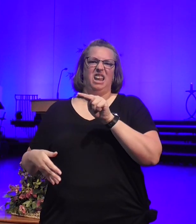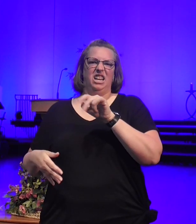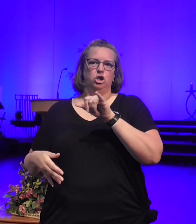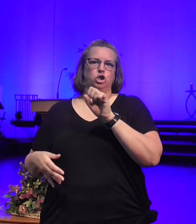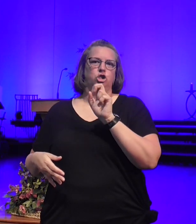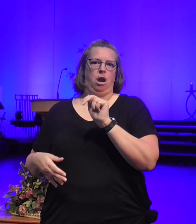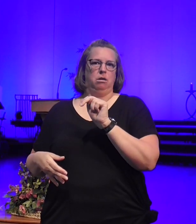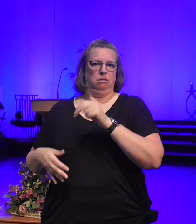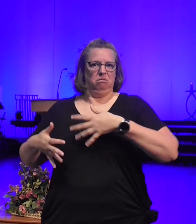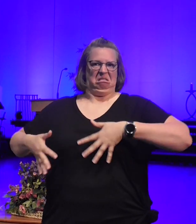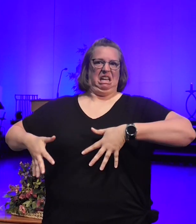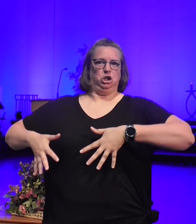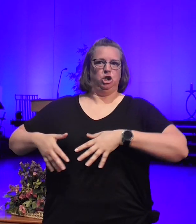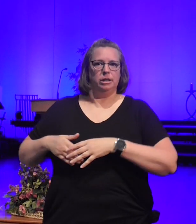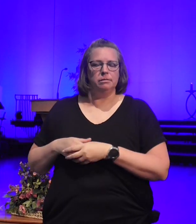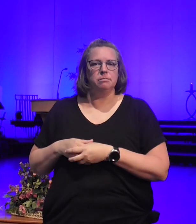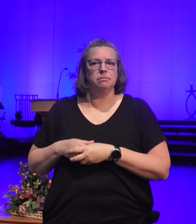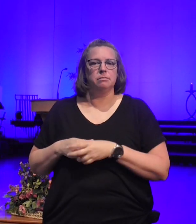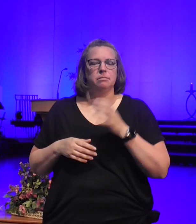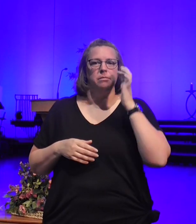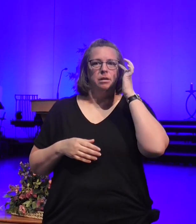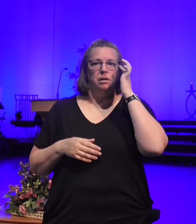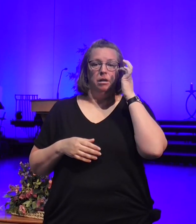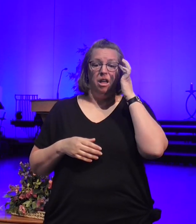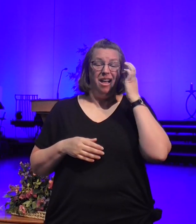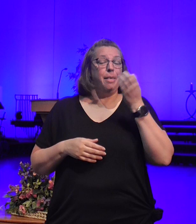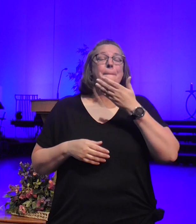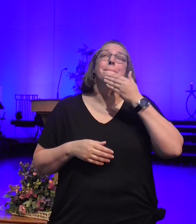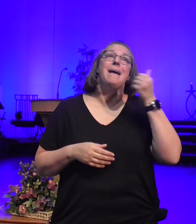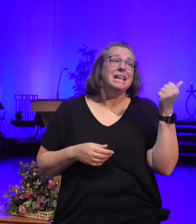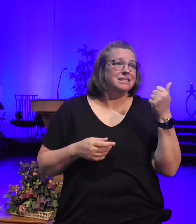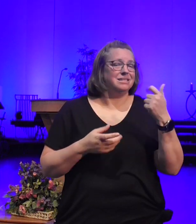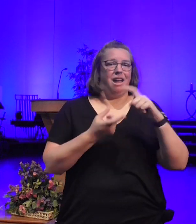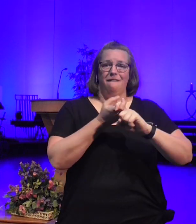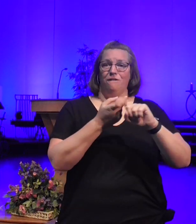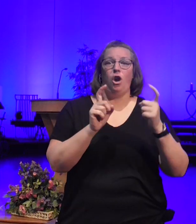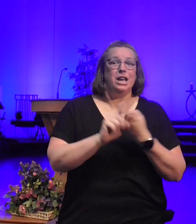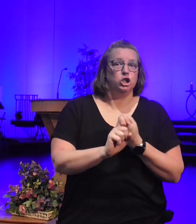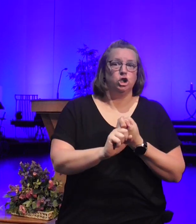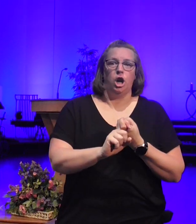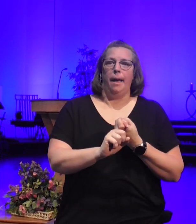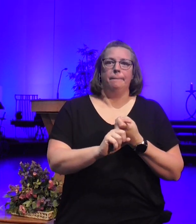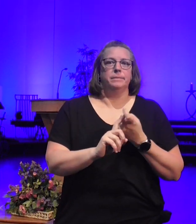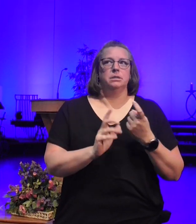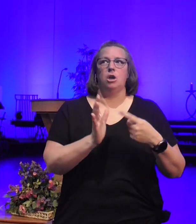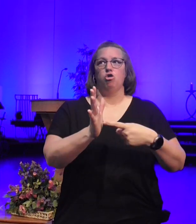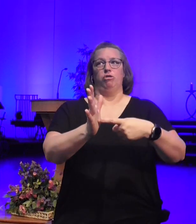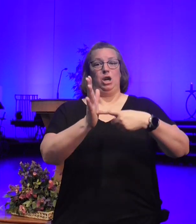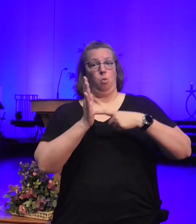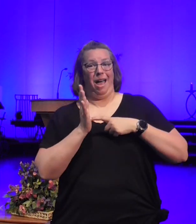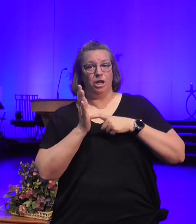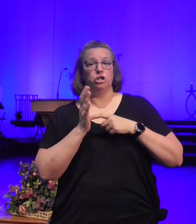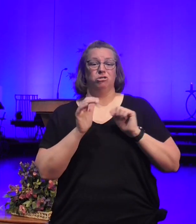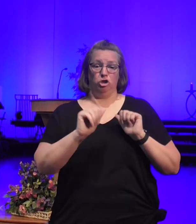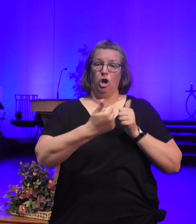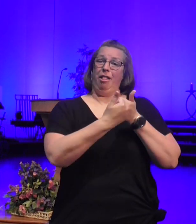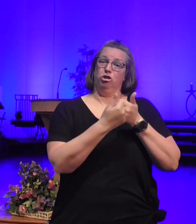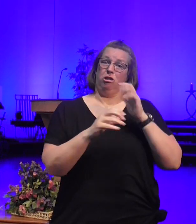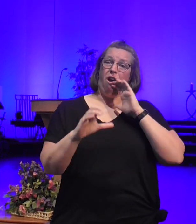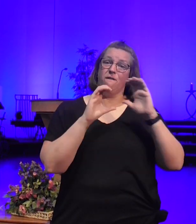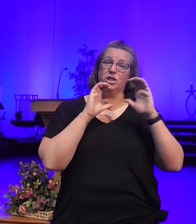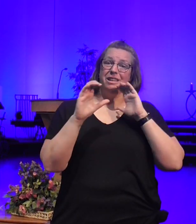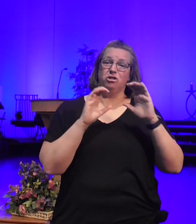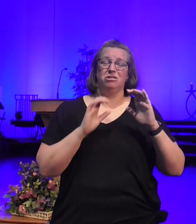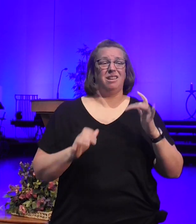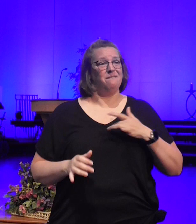good relationship, the best of friendships, requires challenging conversations when our feelings get hurt, or